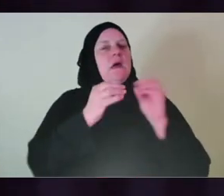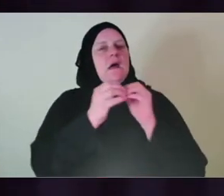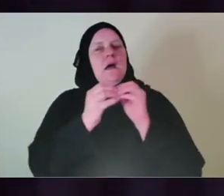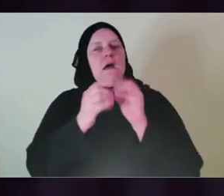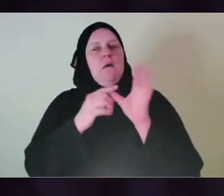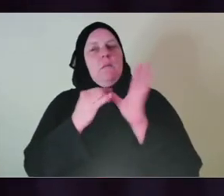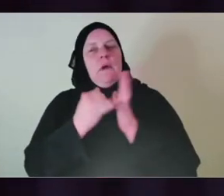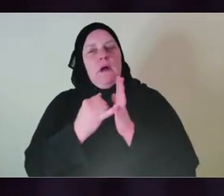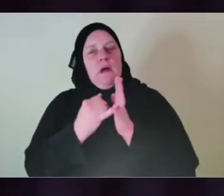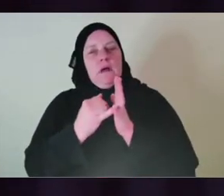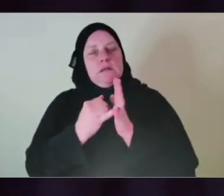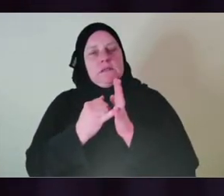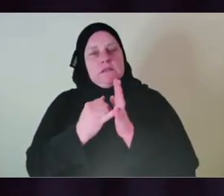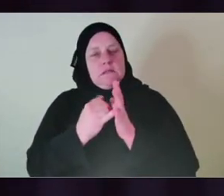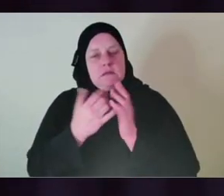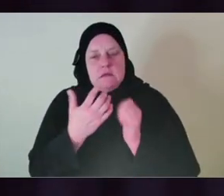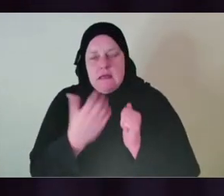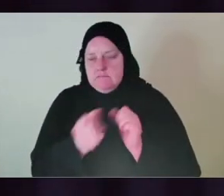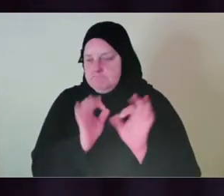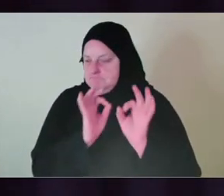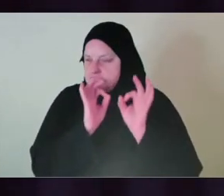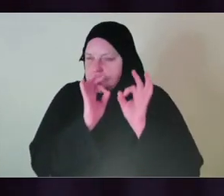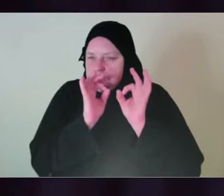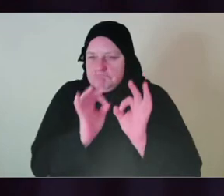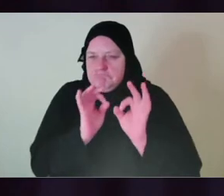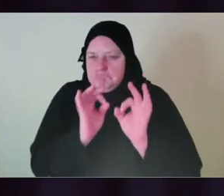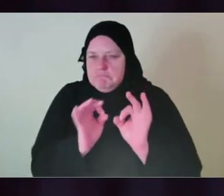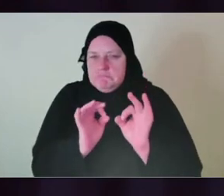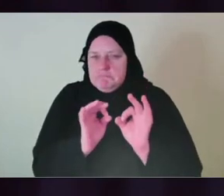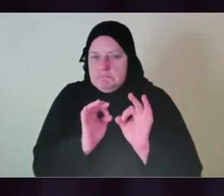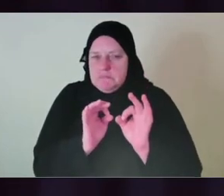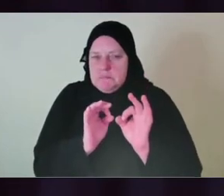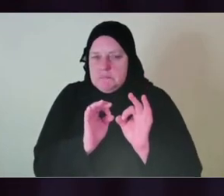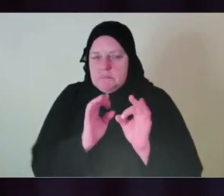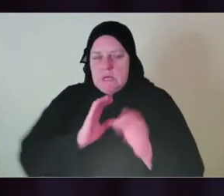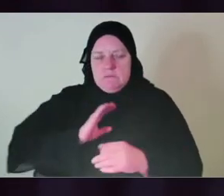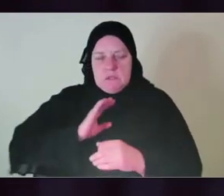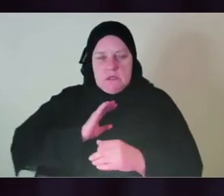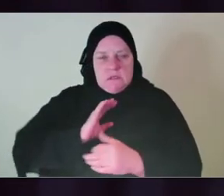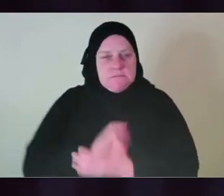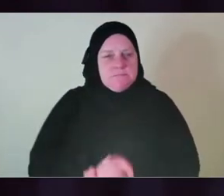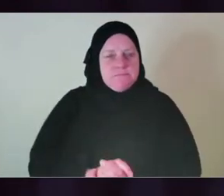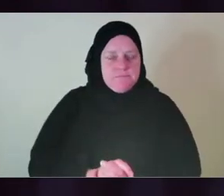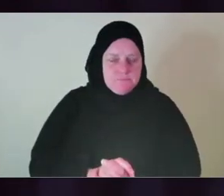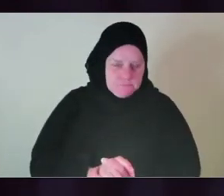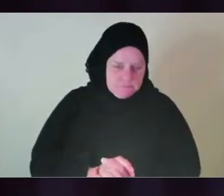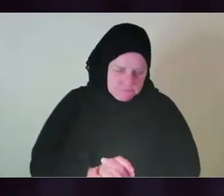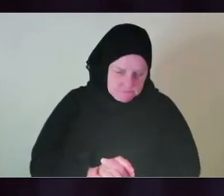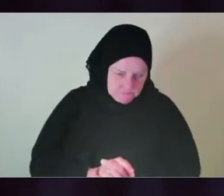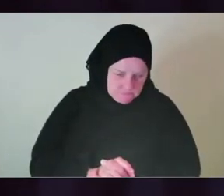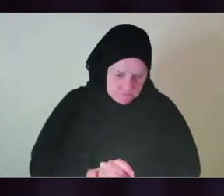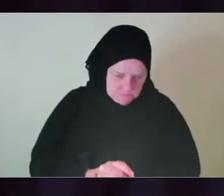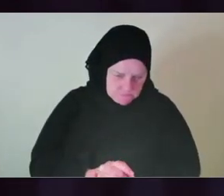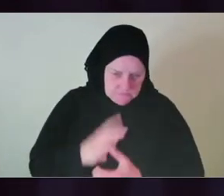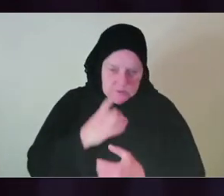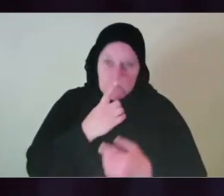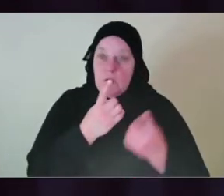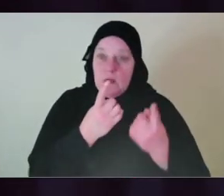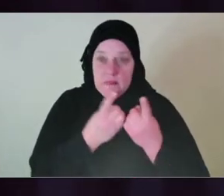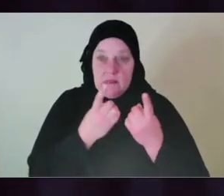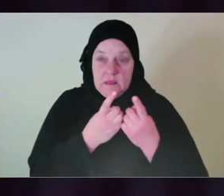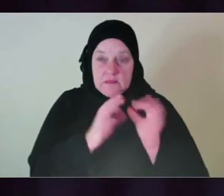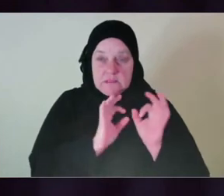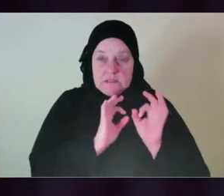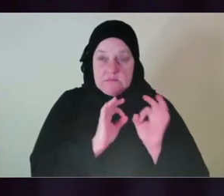were unmatched from the companions of the Imams. One of those characteristics that have been mentioned by